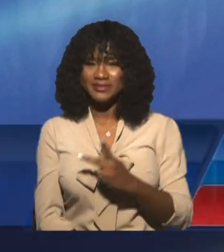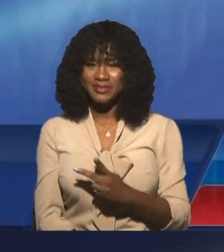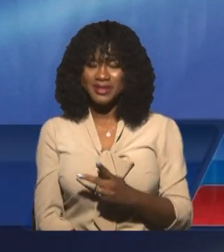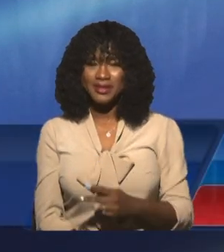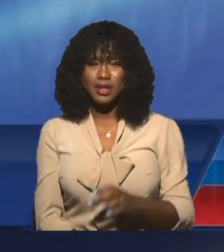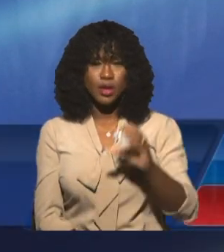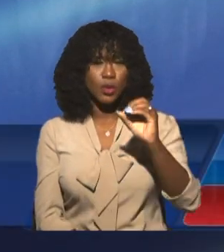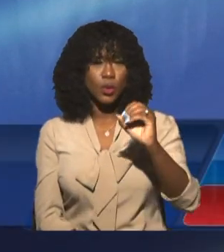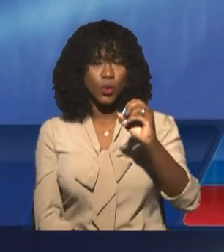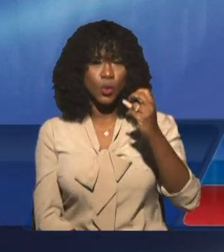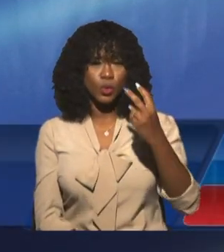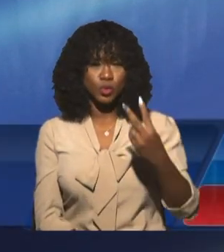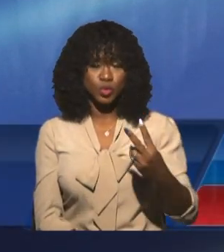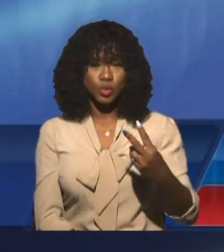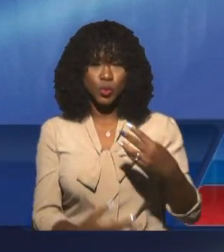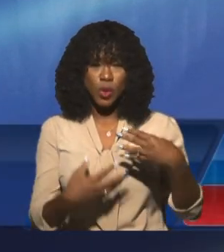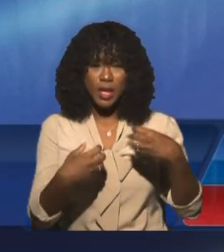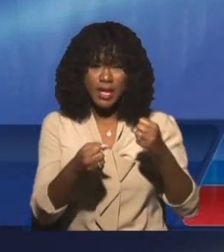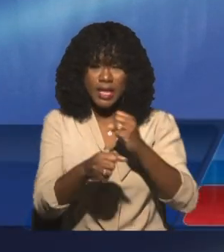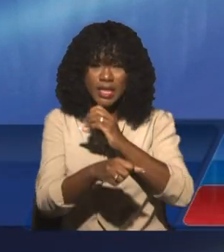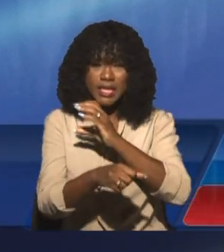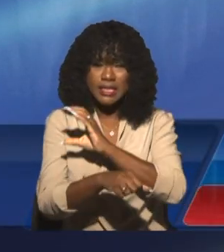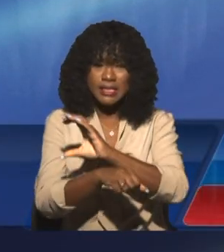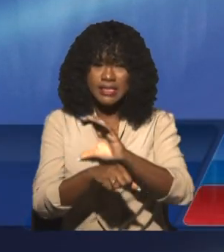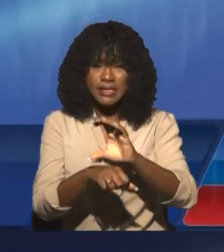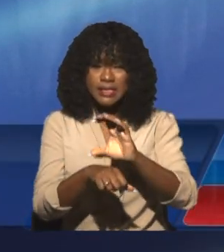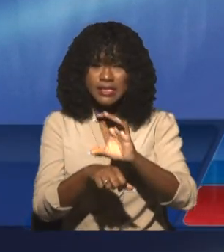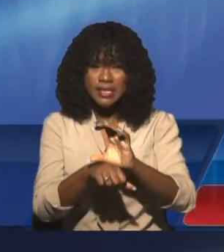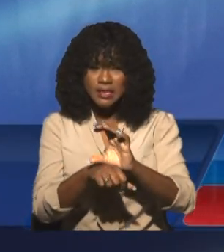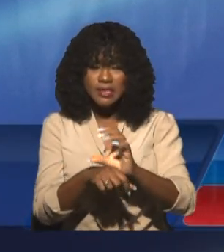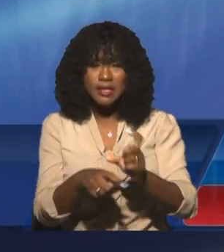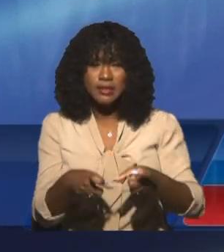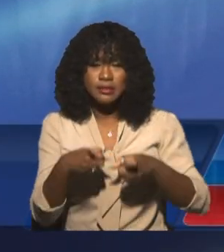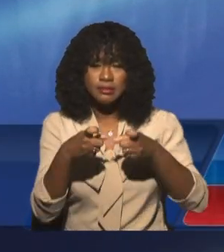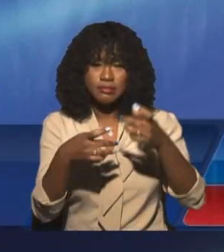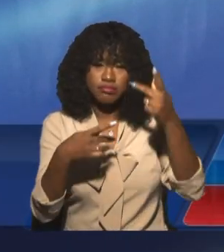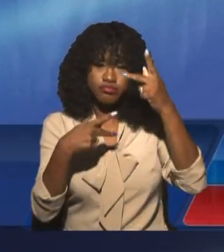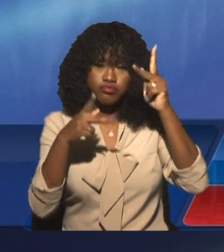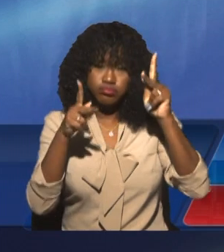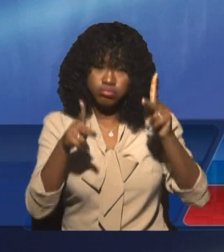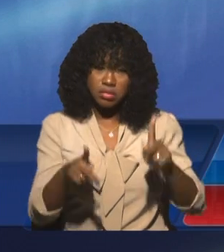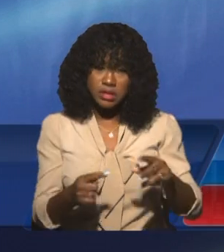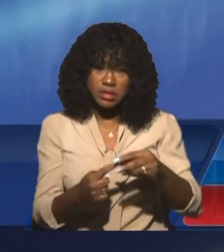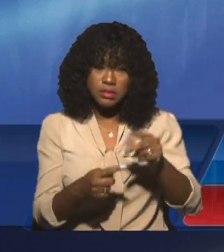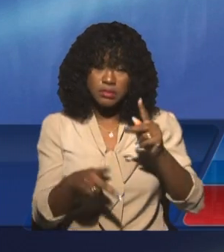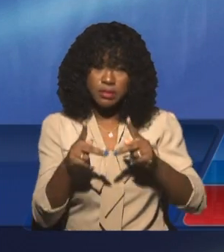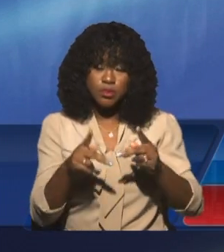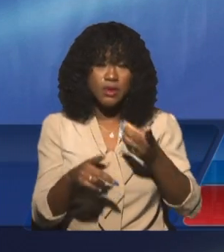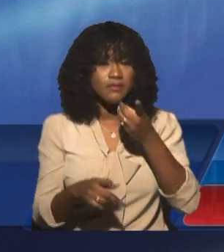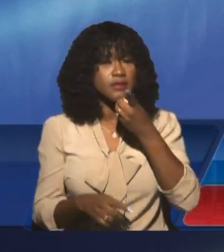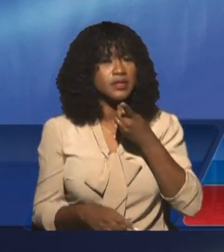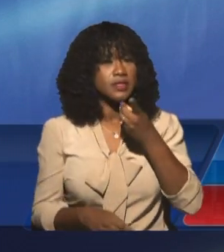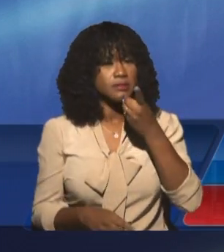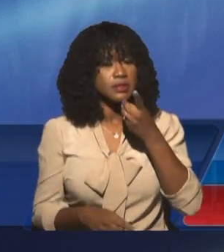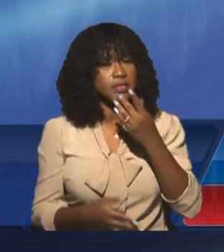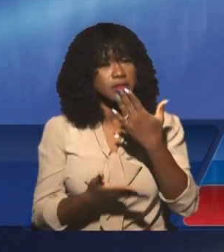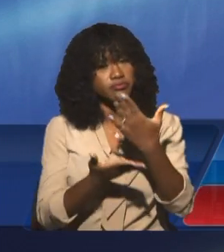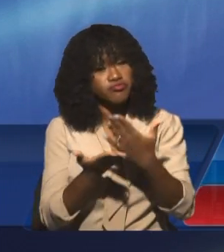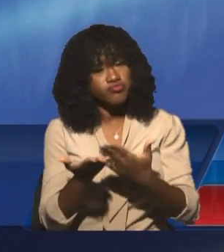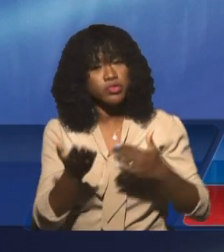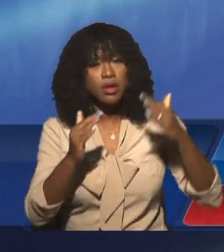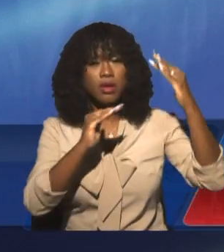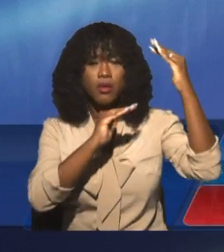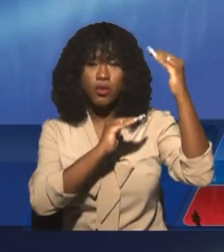An oxygen healing center in Trinidad has found a way to give patients, especially those living with diabetes, some hope. The